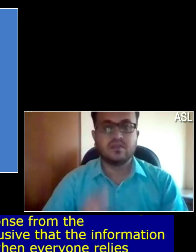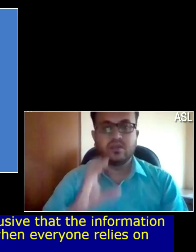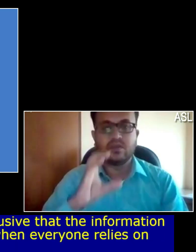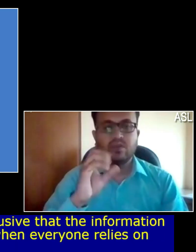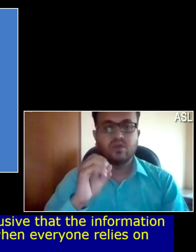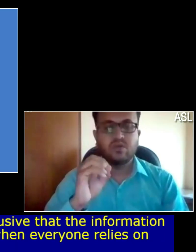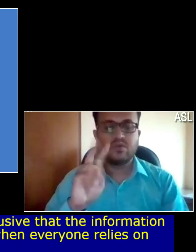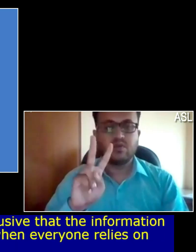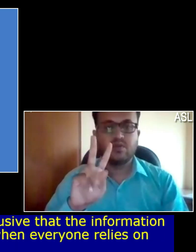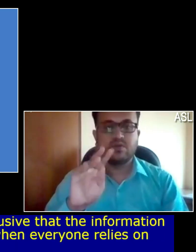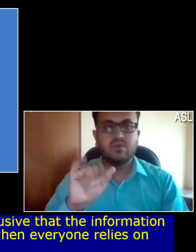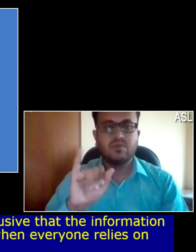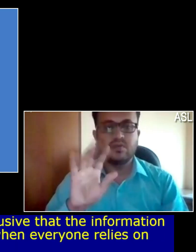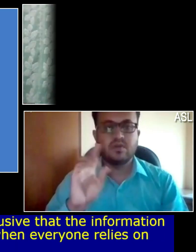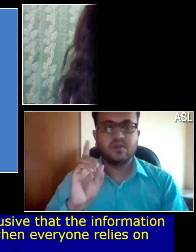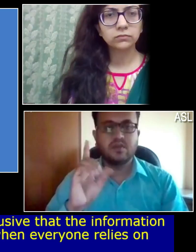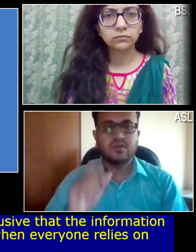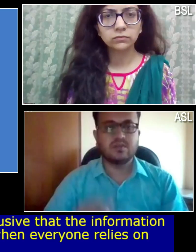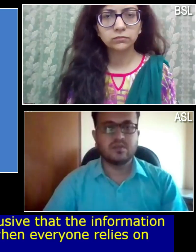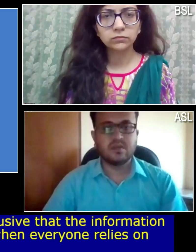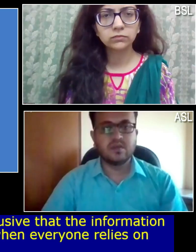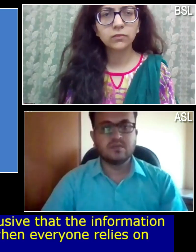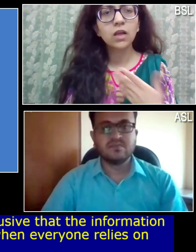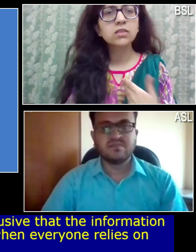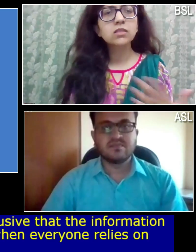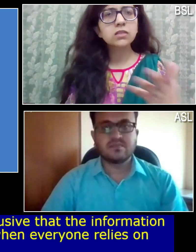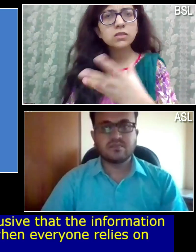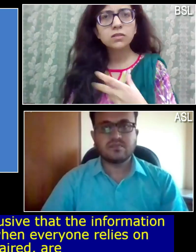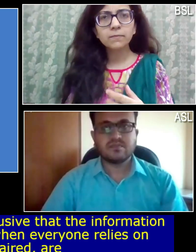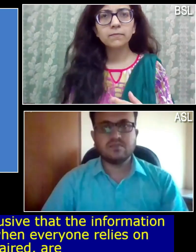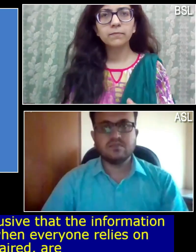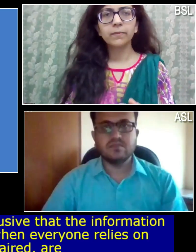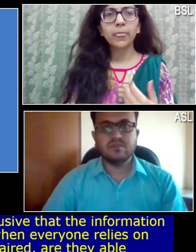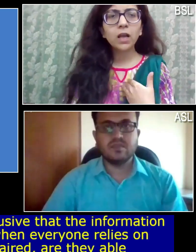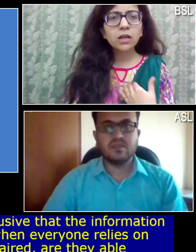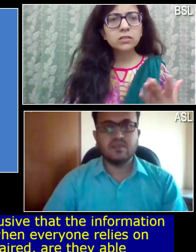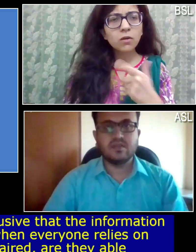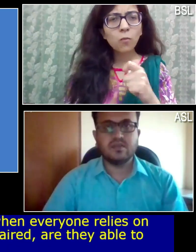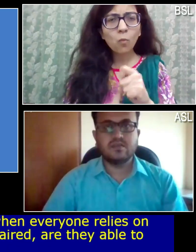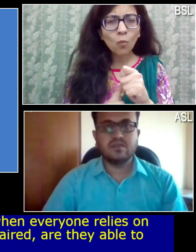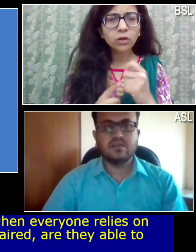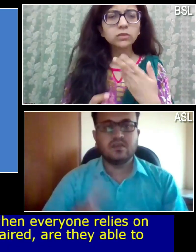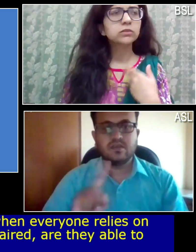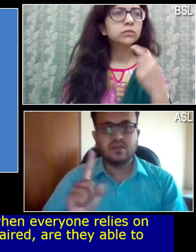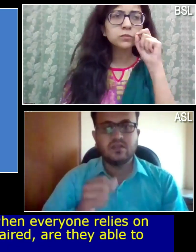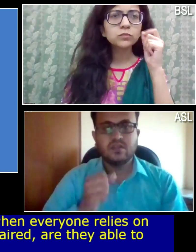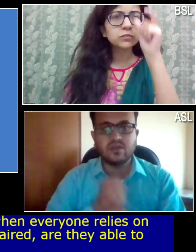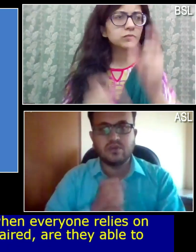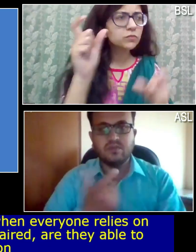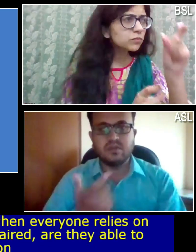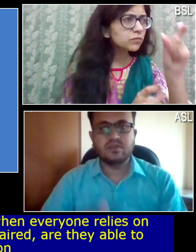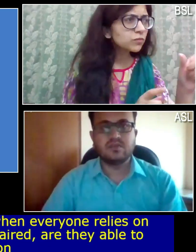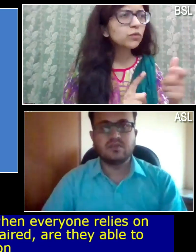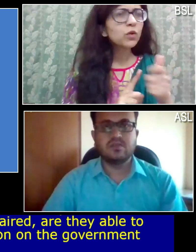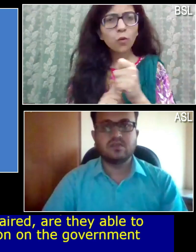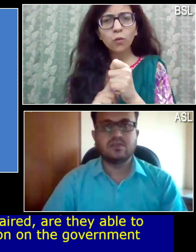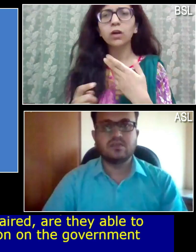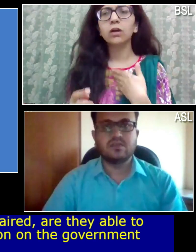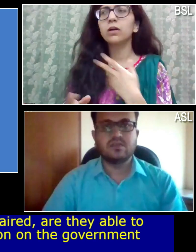to read and communicate all of that information on the government emergency response websites or not?